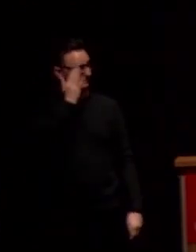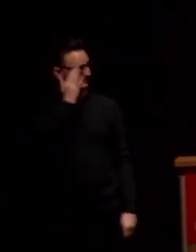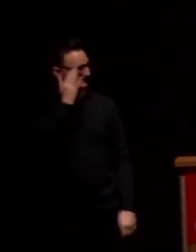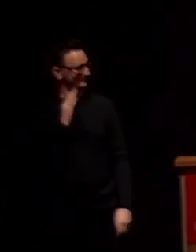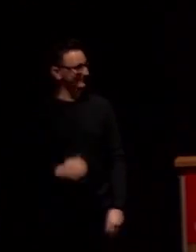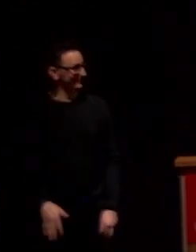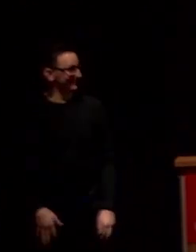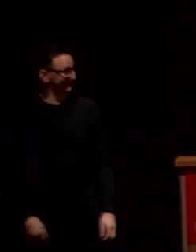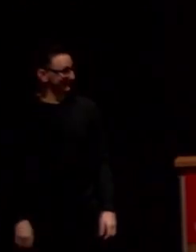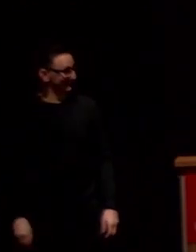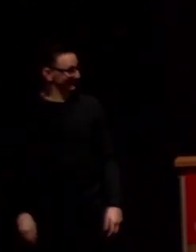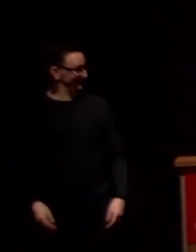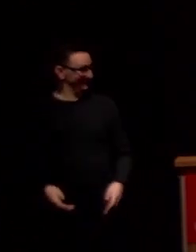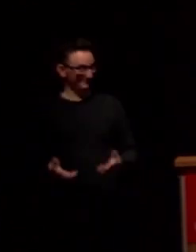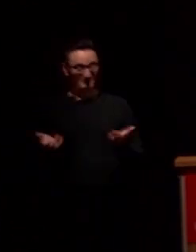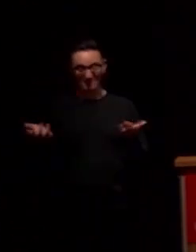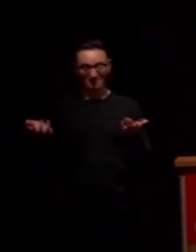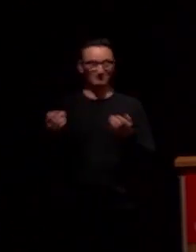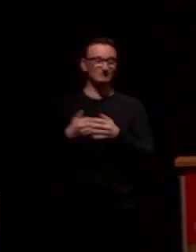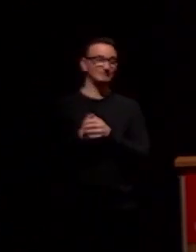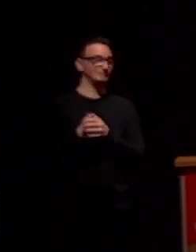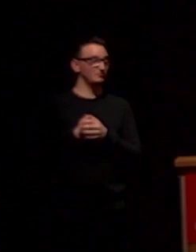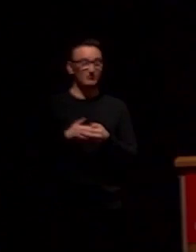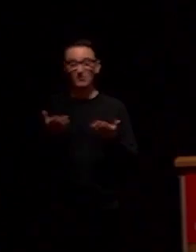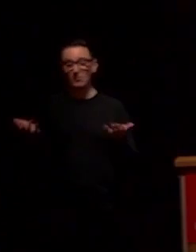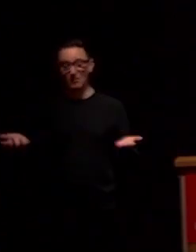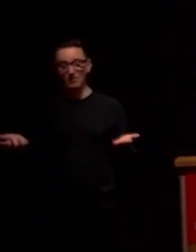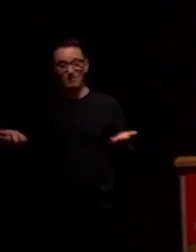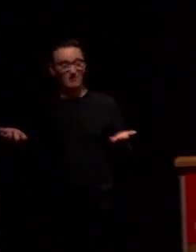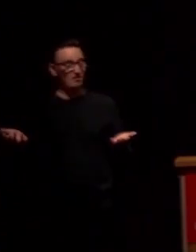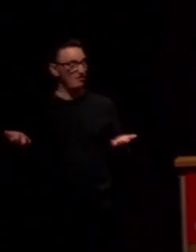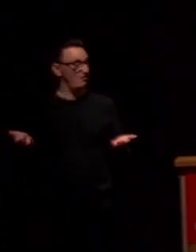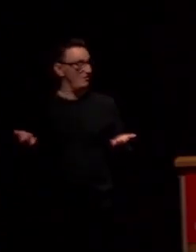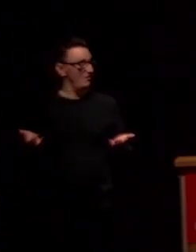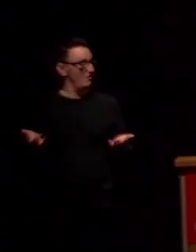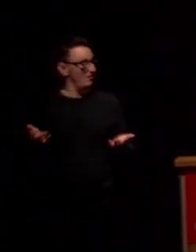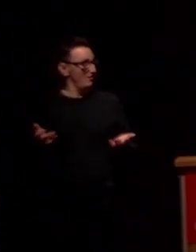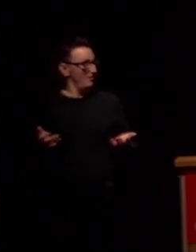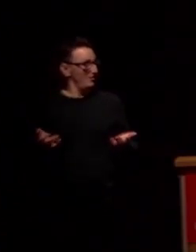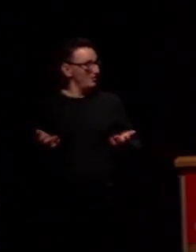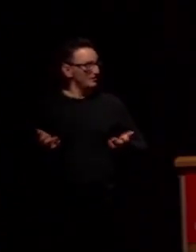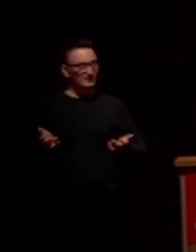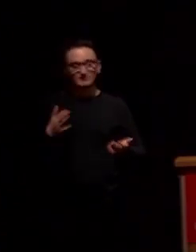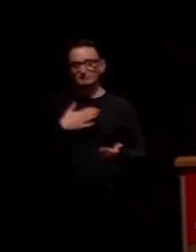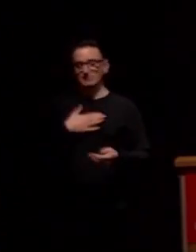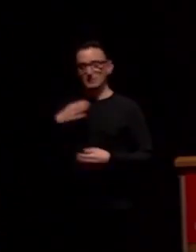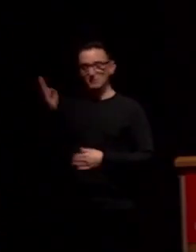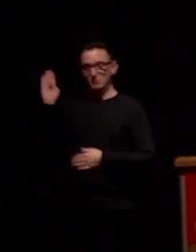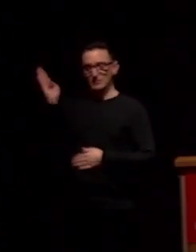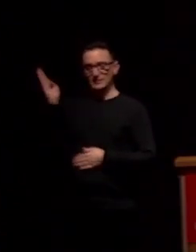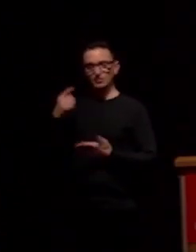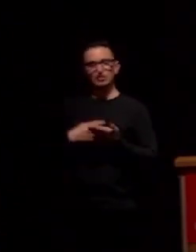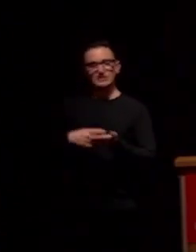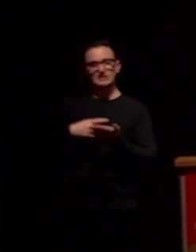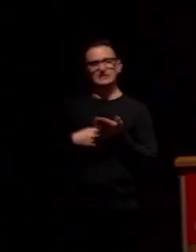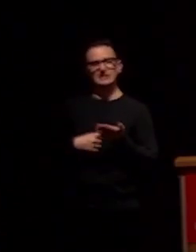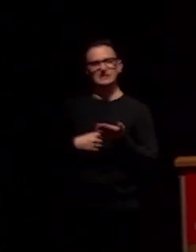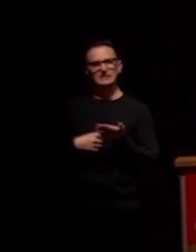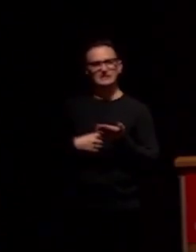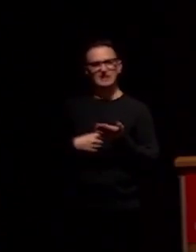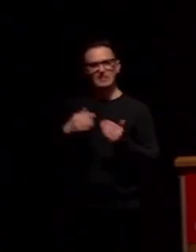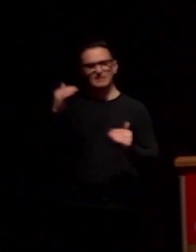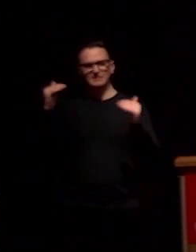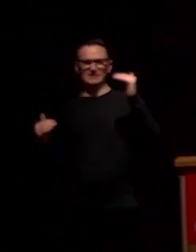You want to go first? Okay, sure. Well, I mean, you know, in my presentation, you know, we talked about the disparities and